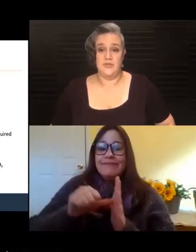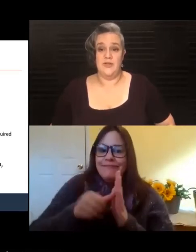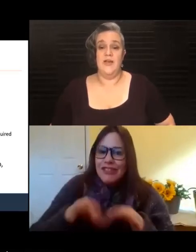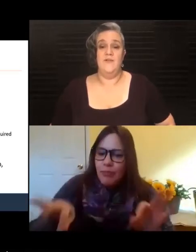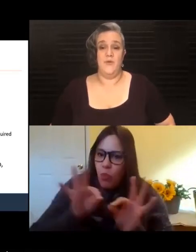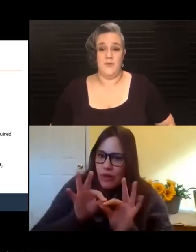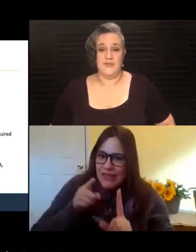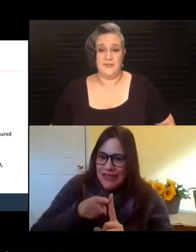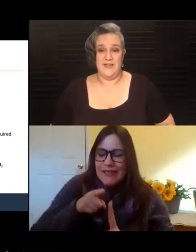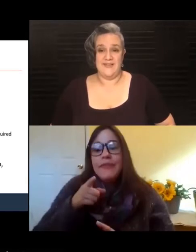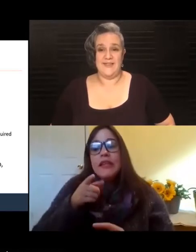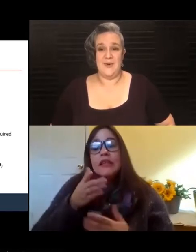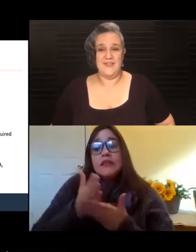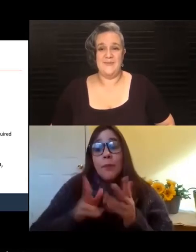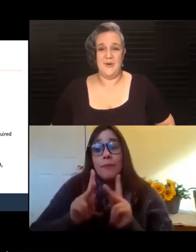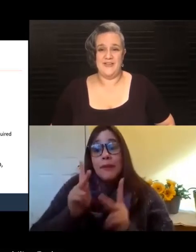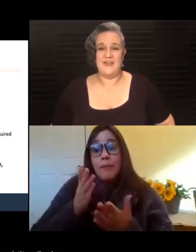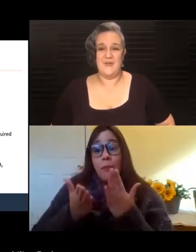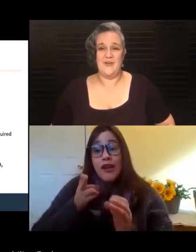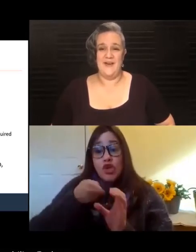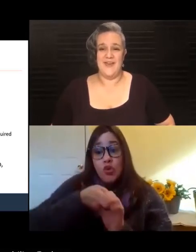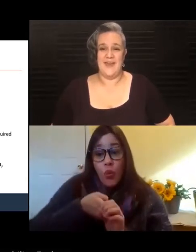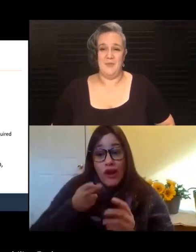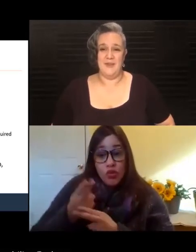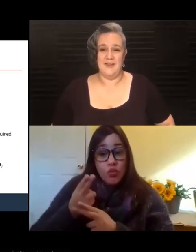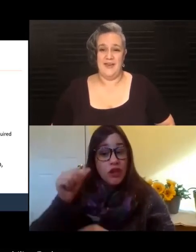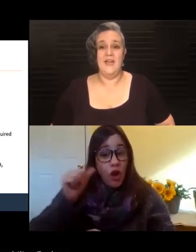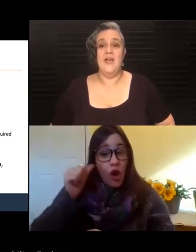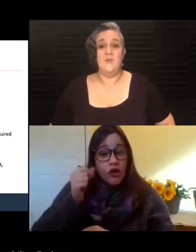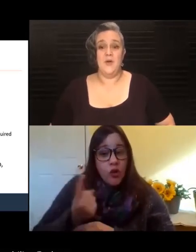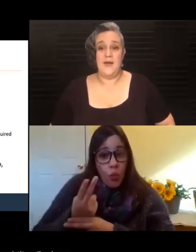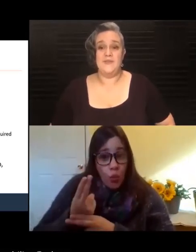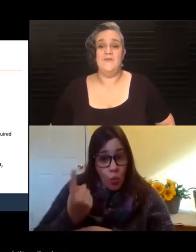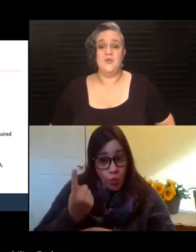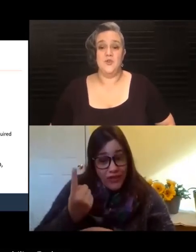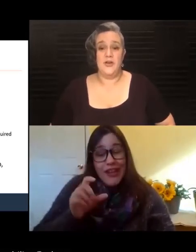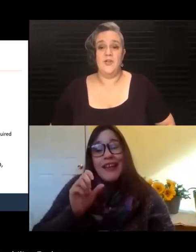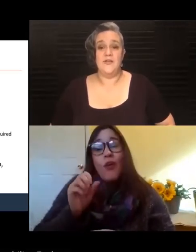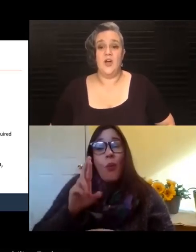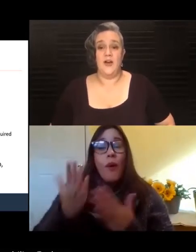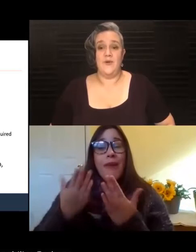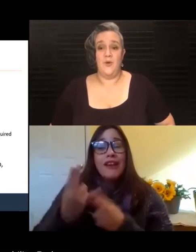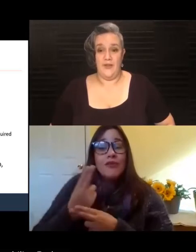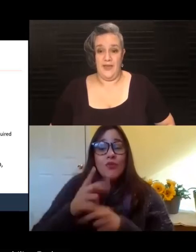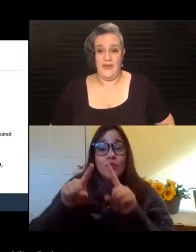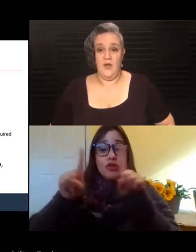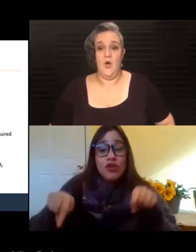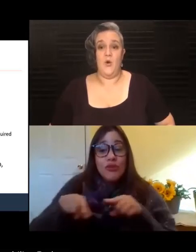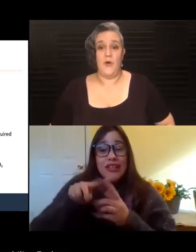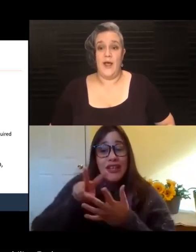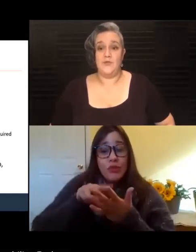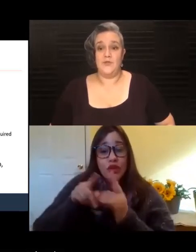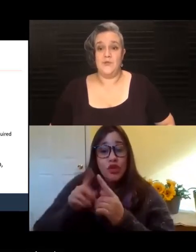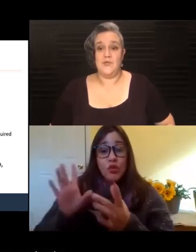mute for the participants. So it's important to know that you have that capability. Perhaps if you're joining using audio only,